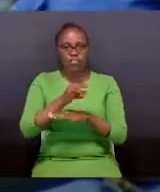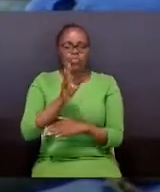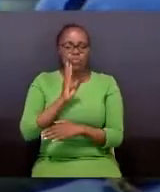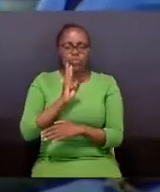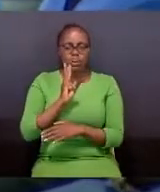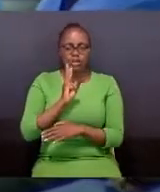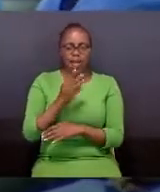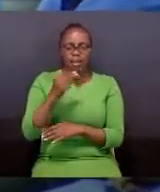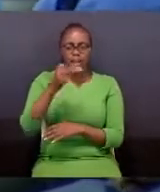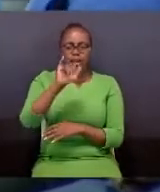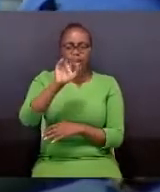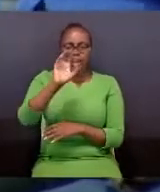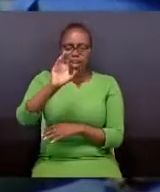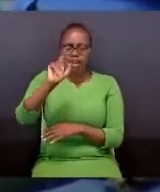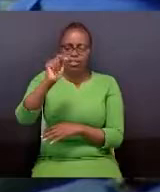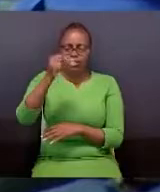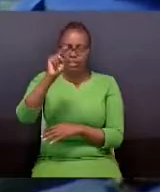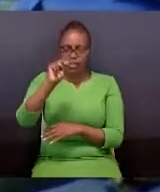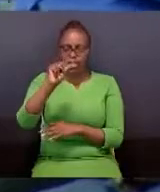hyacinth to make products such as this,